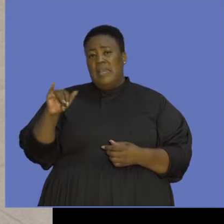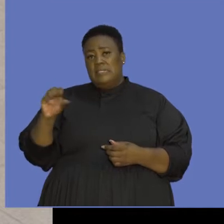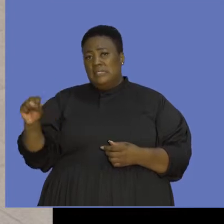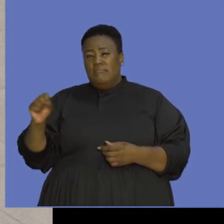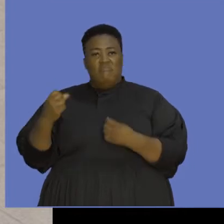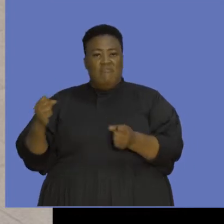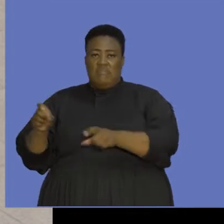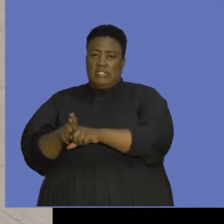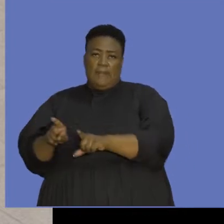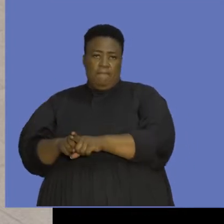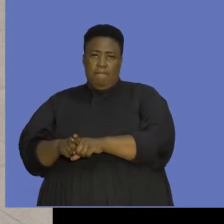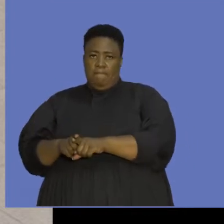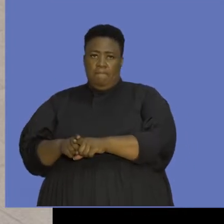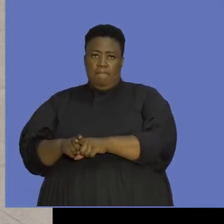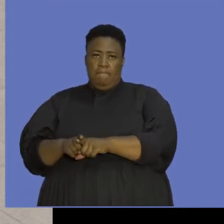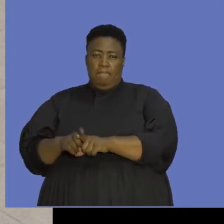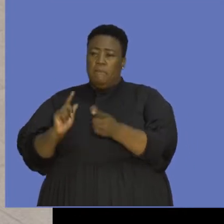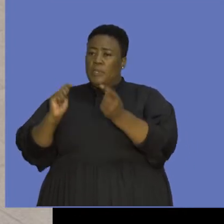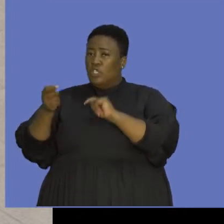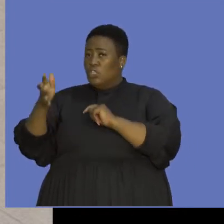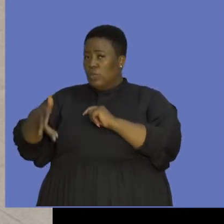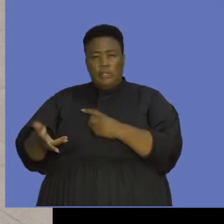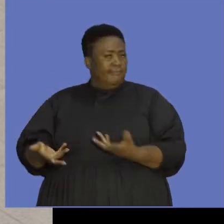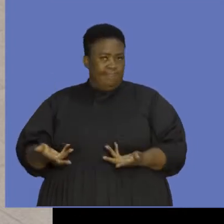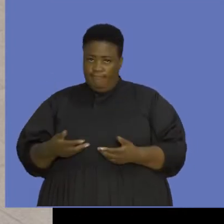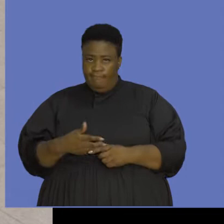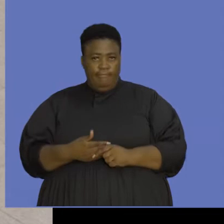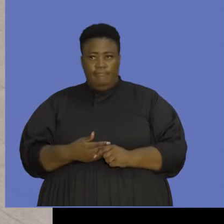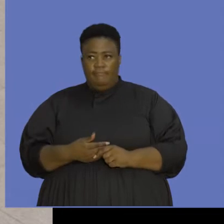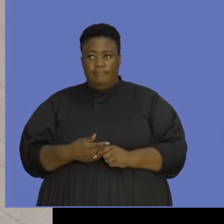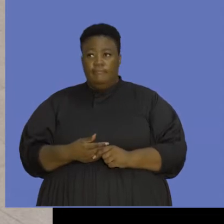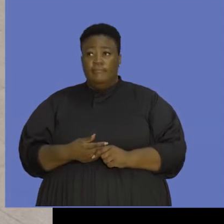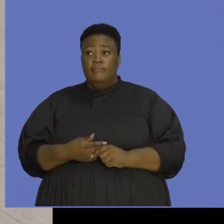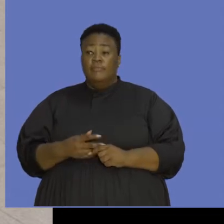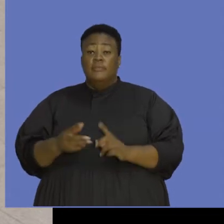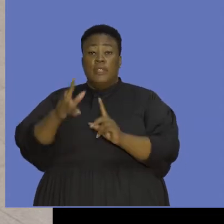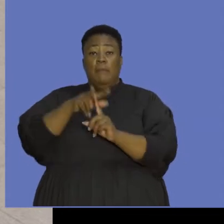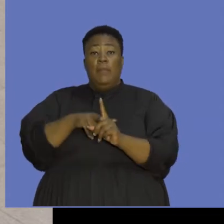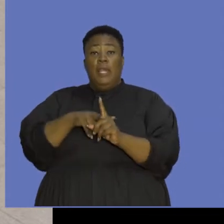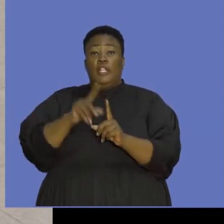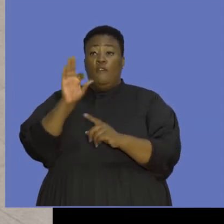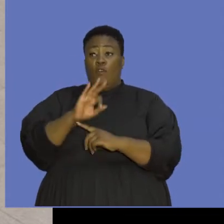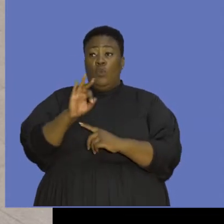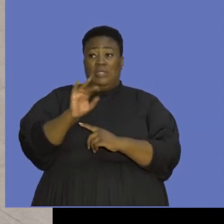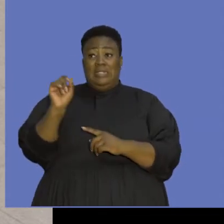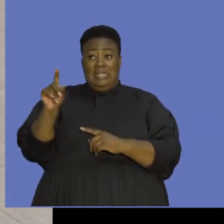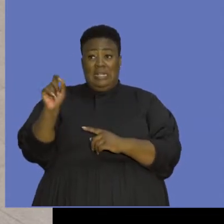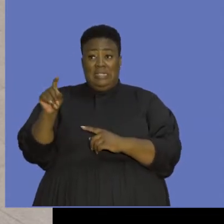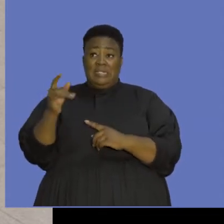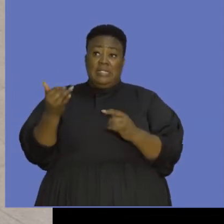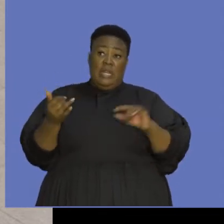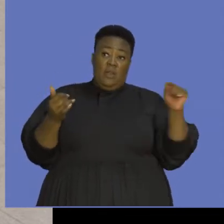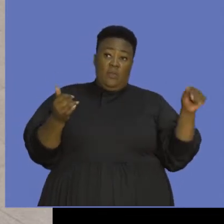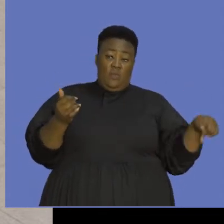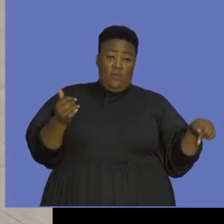to change that. I'm going to keep that the same. I'm going to put an applied force. The applied force is this, which now hangs on